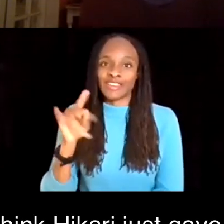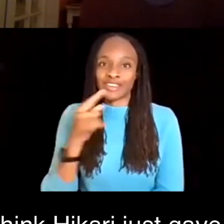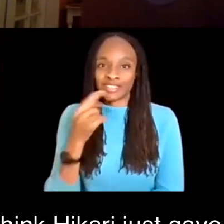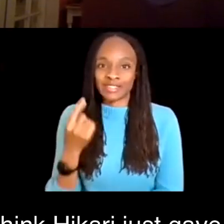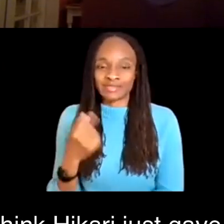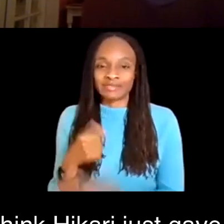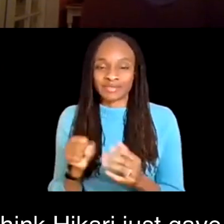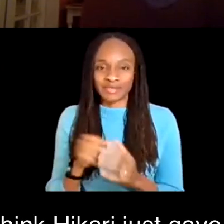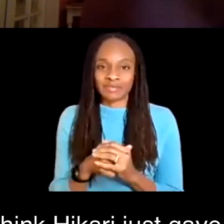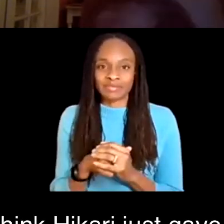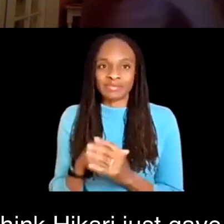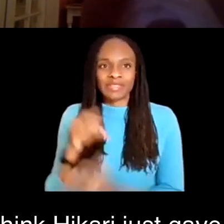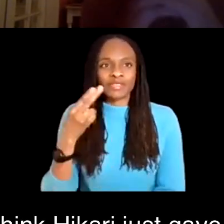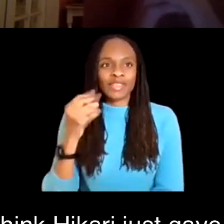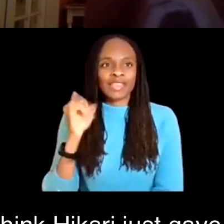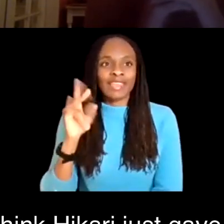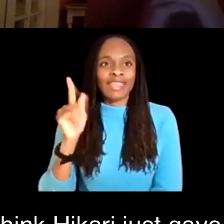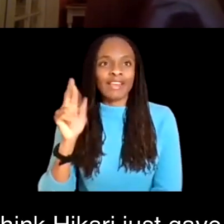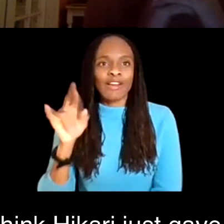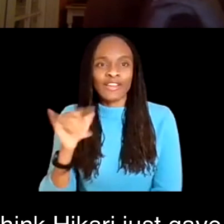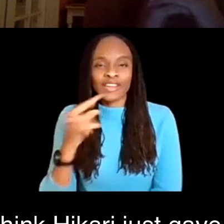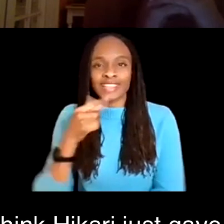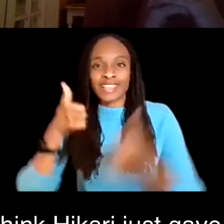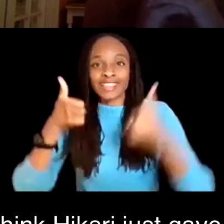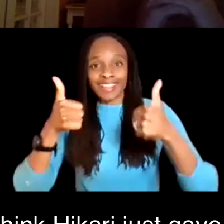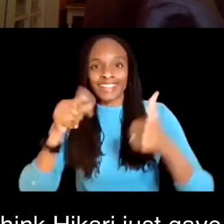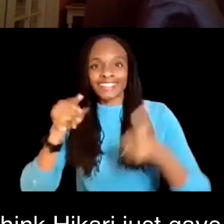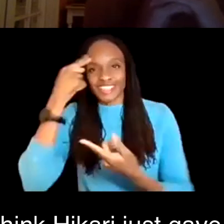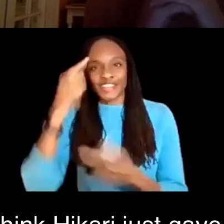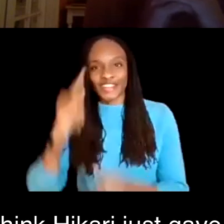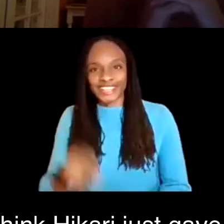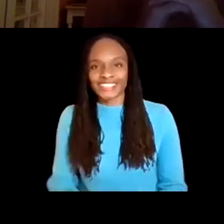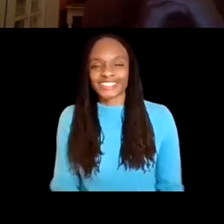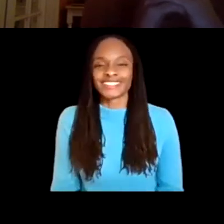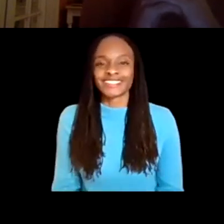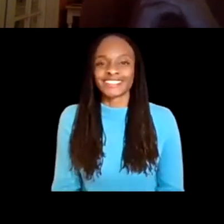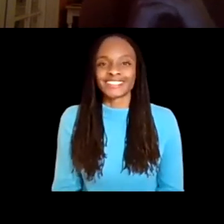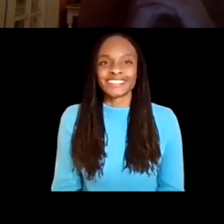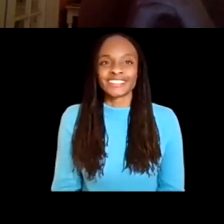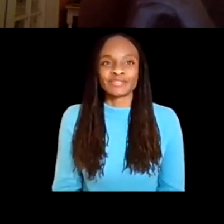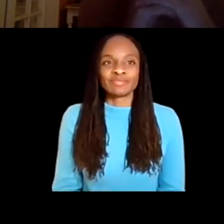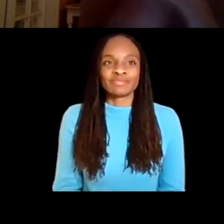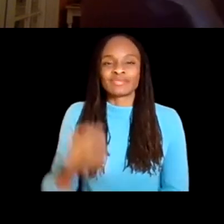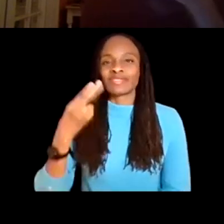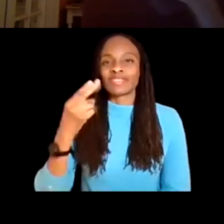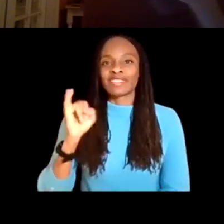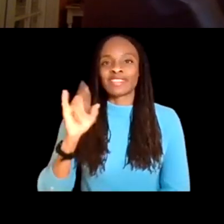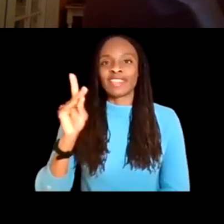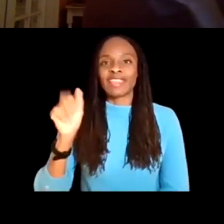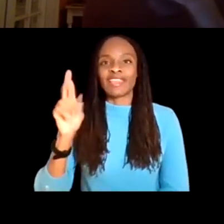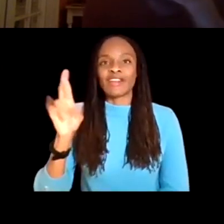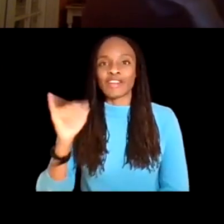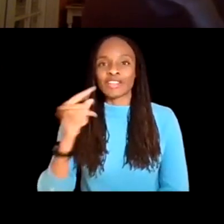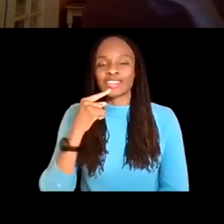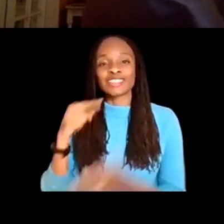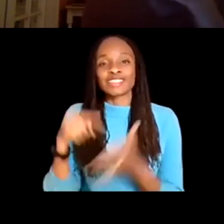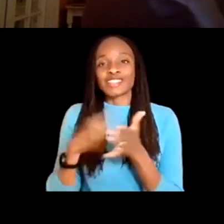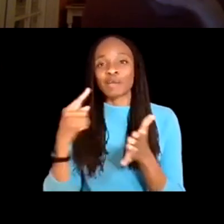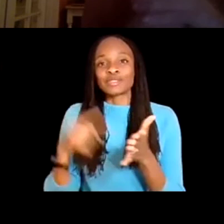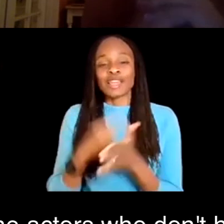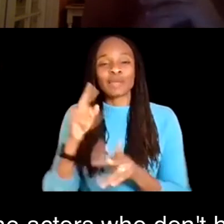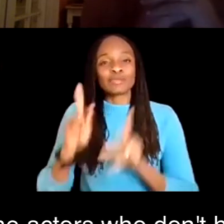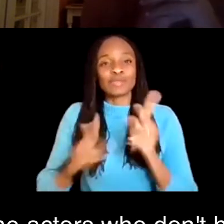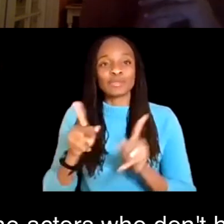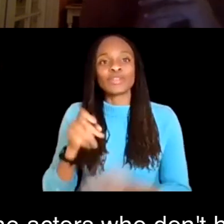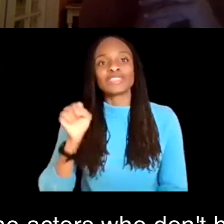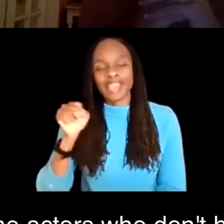I think Hikari just gave a thumbs up in agreement. I think, you know, sometimes people are,